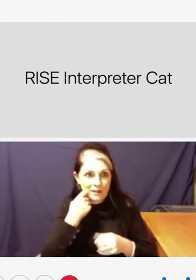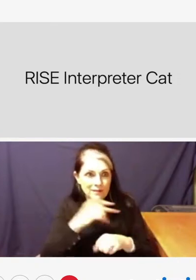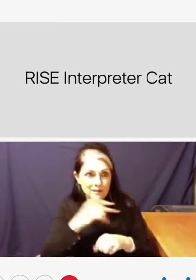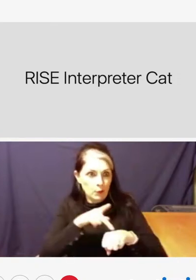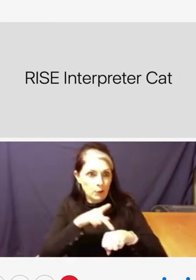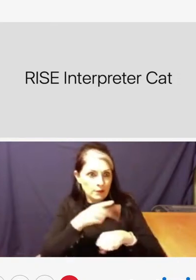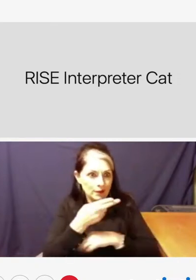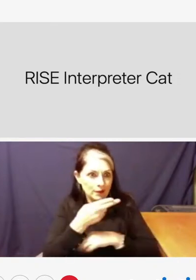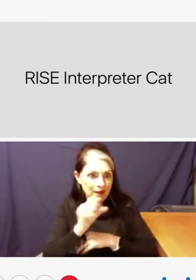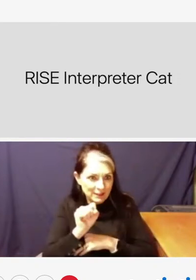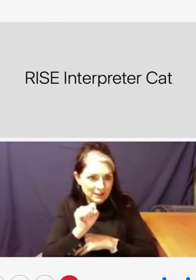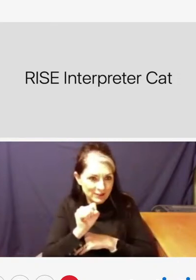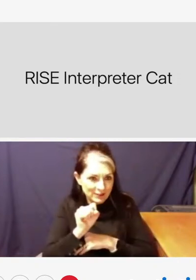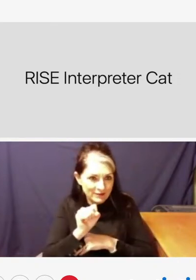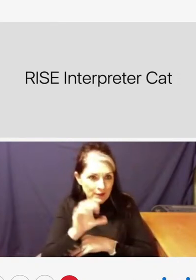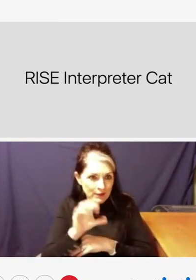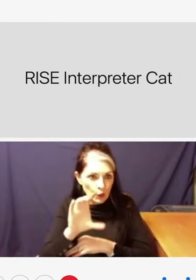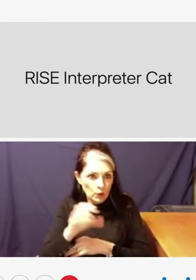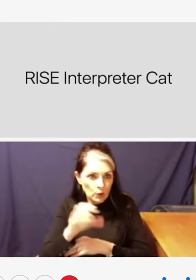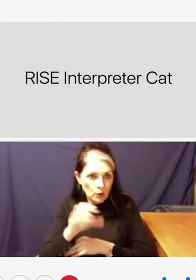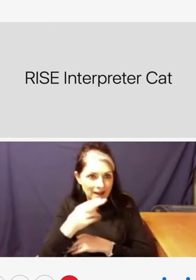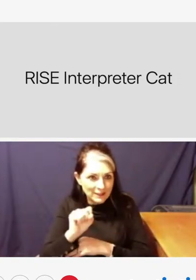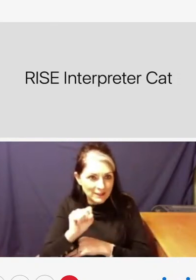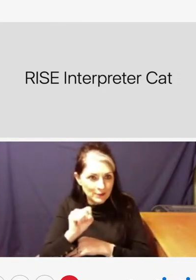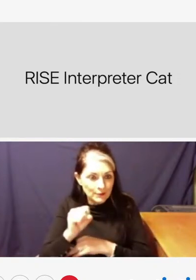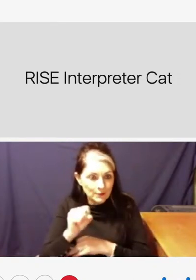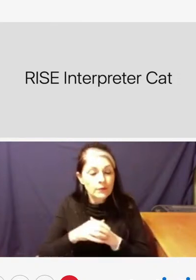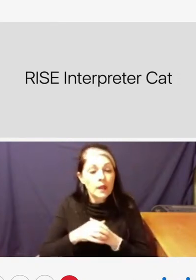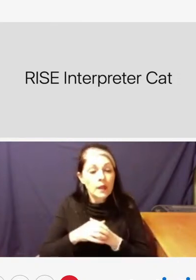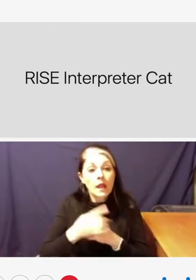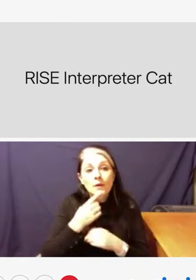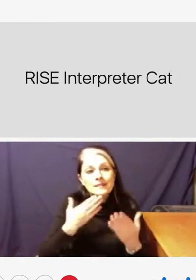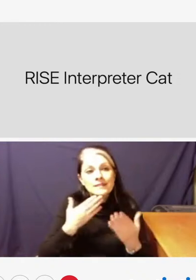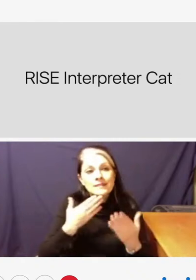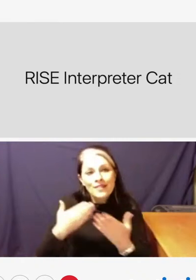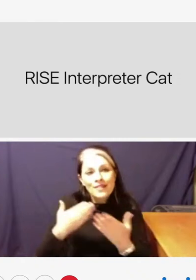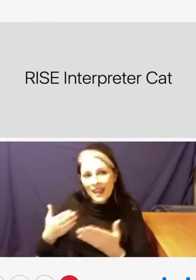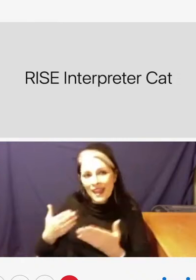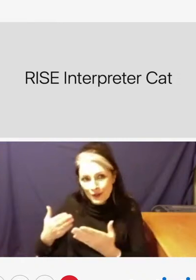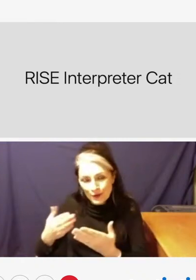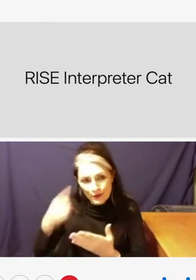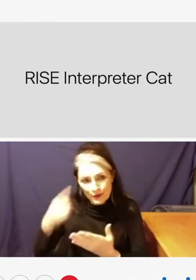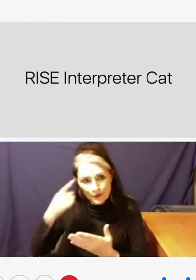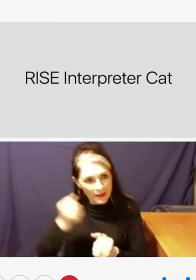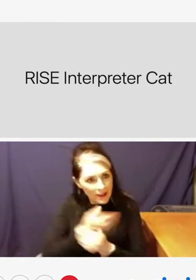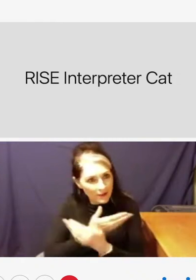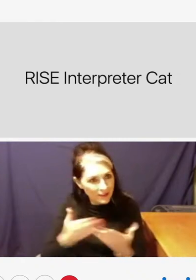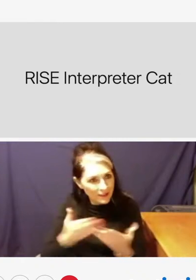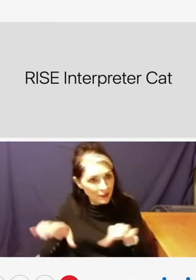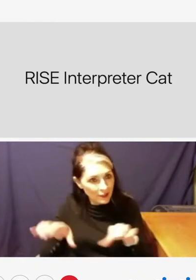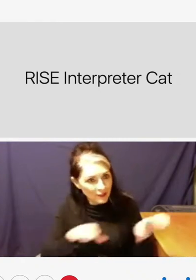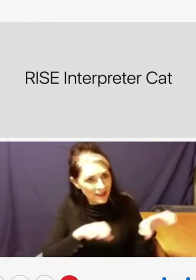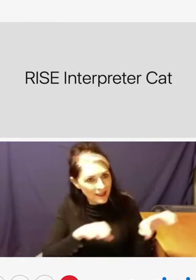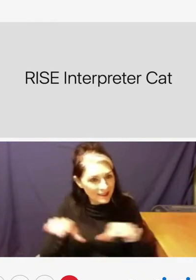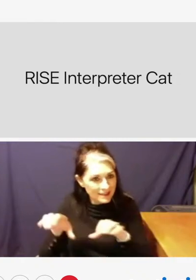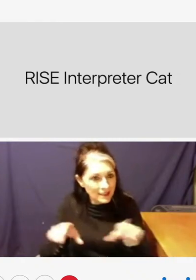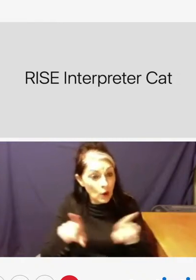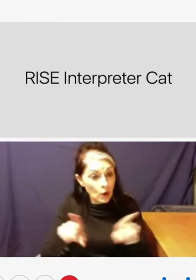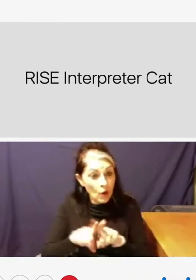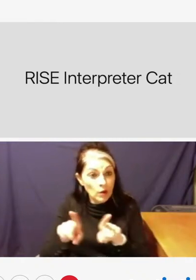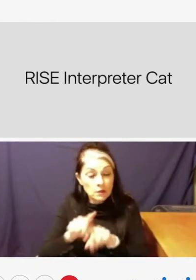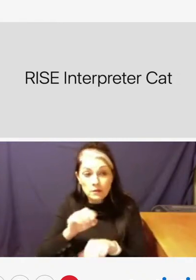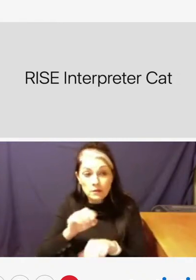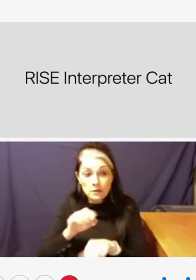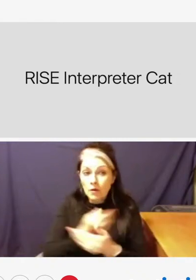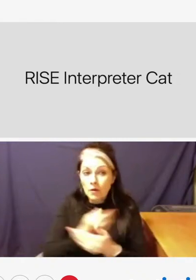High School and I just want to thank her uh for everything she has done and also for all the young lives that she has